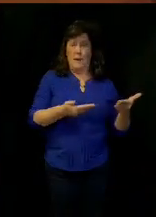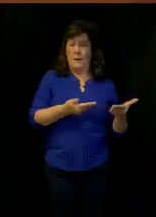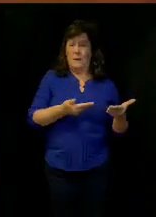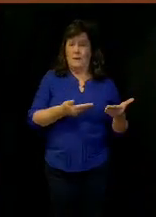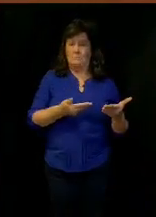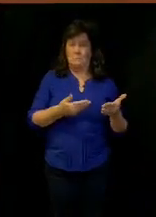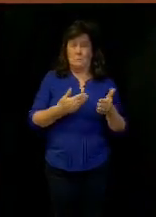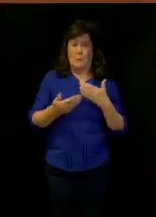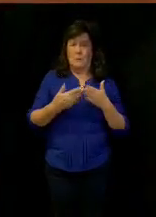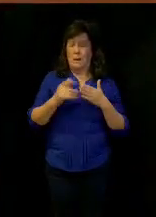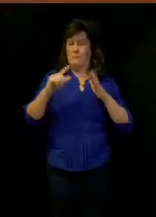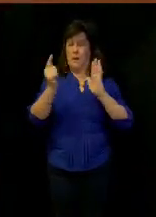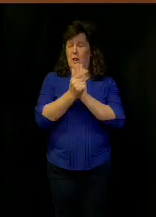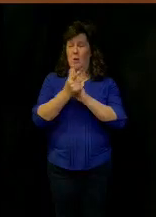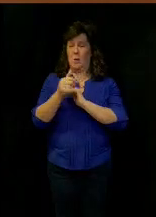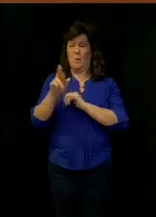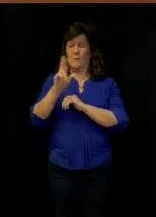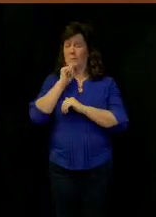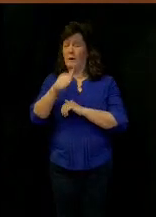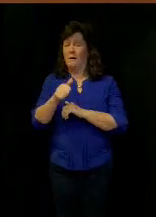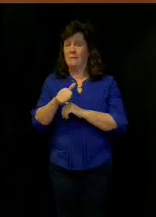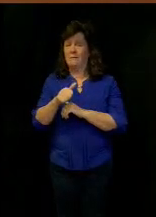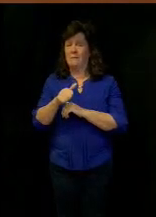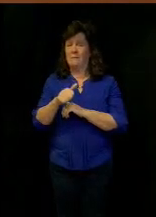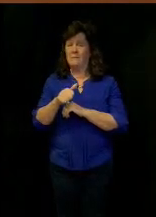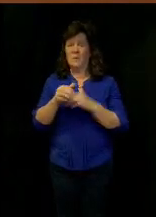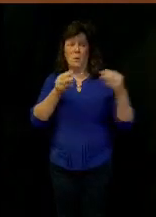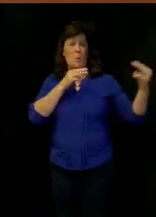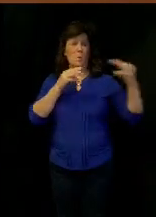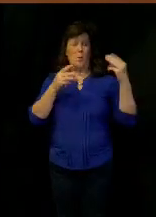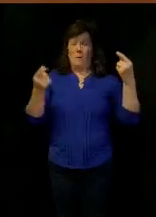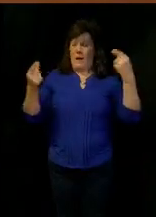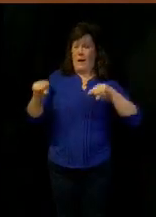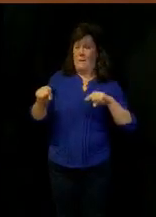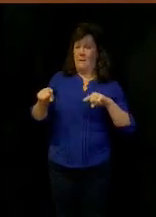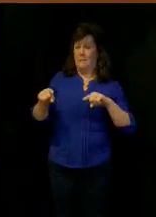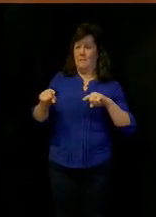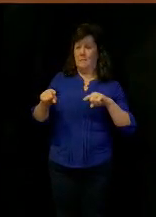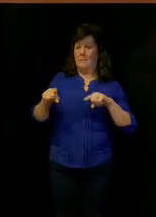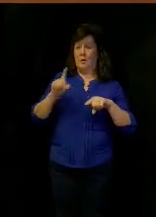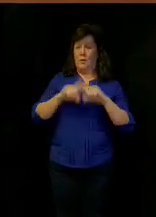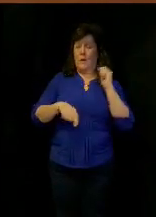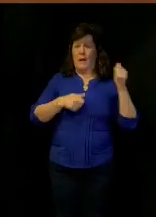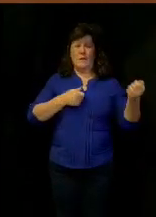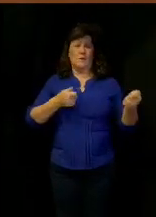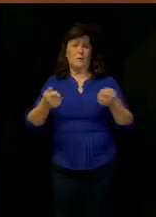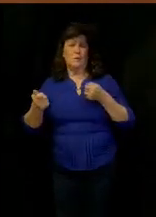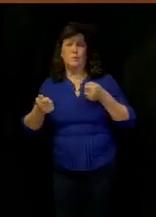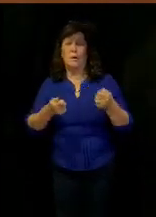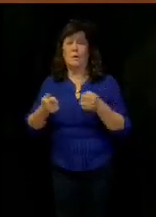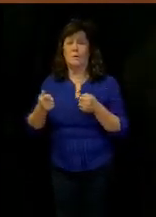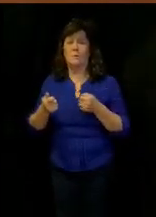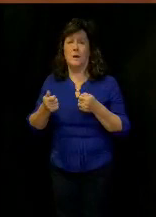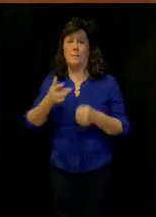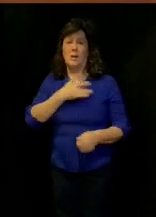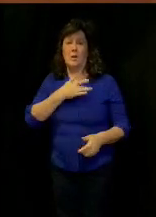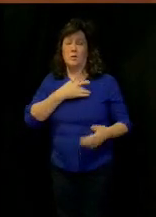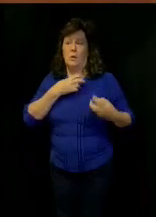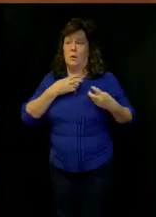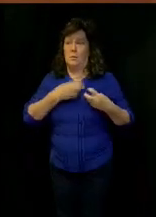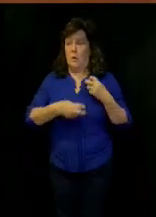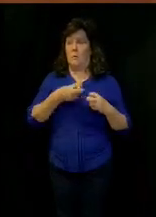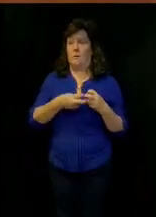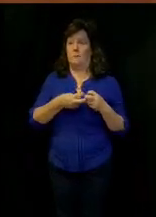going to find a way to have war, whether it doesn't matter. Because you cannot legislate this stuff. Because it's a heart problem.